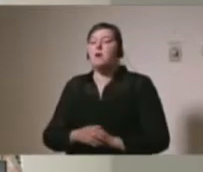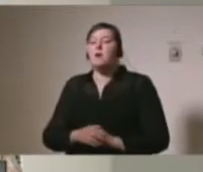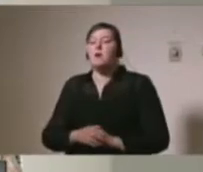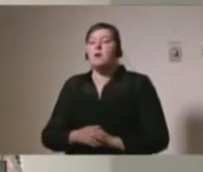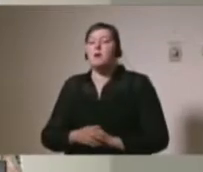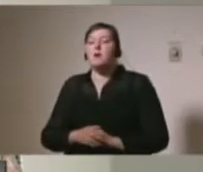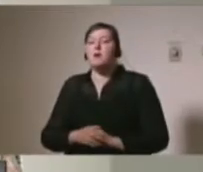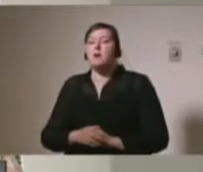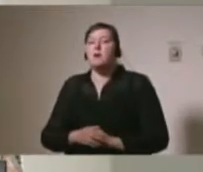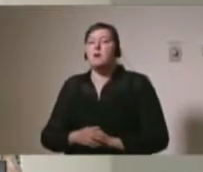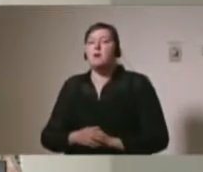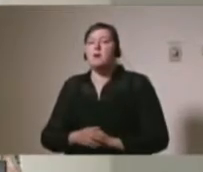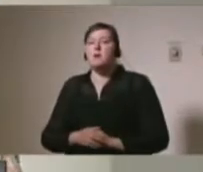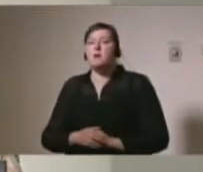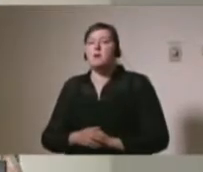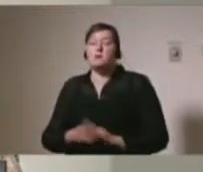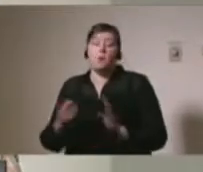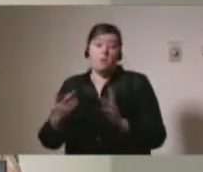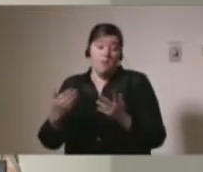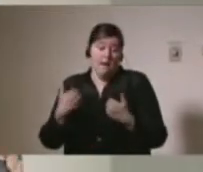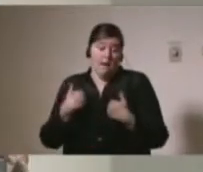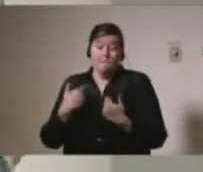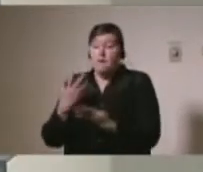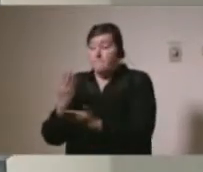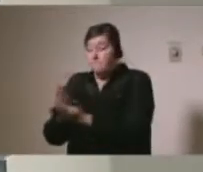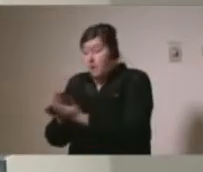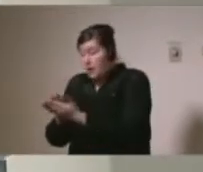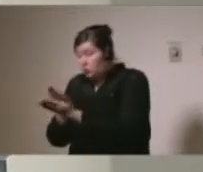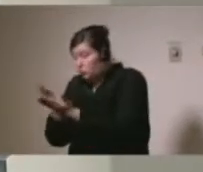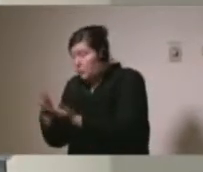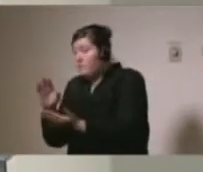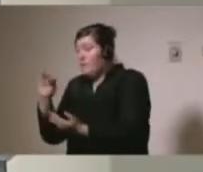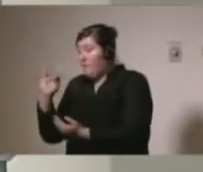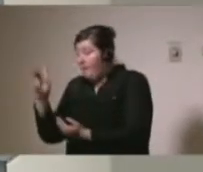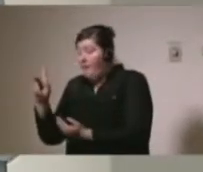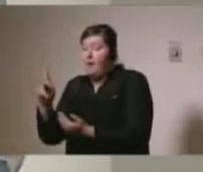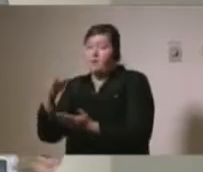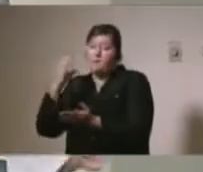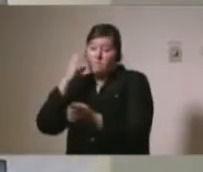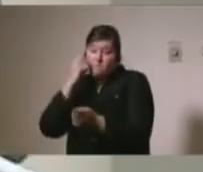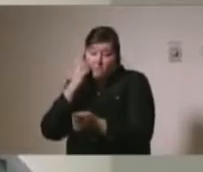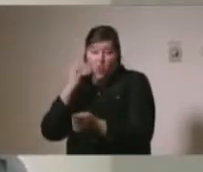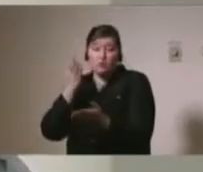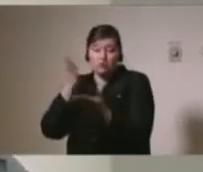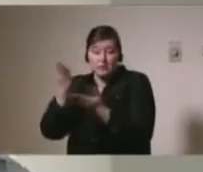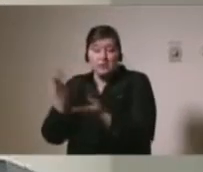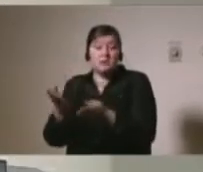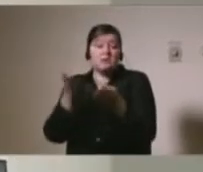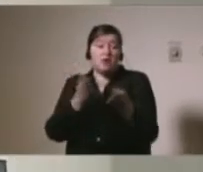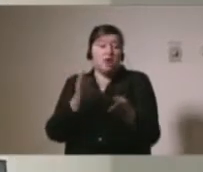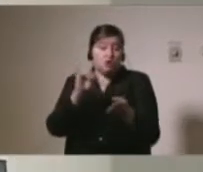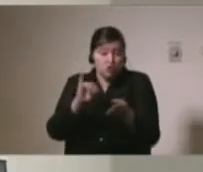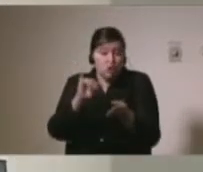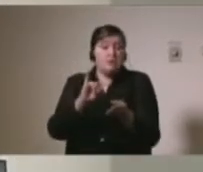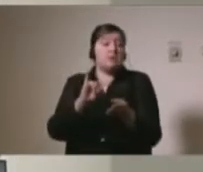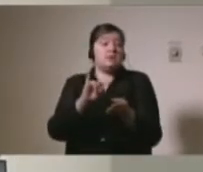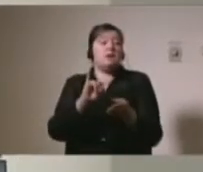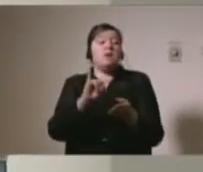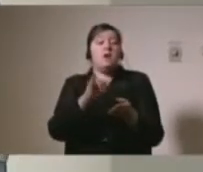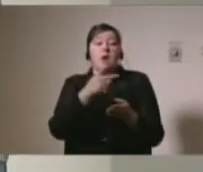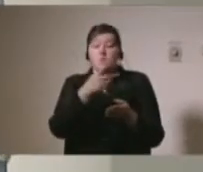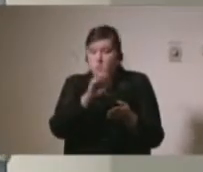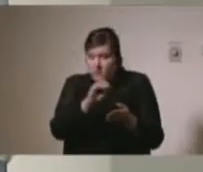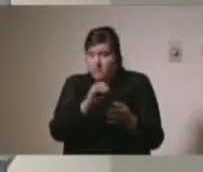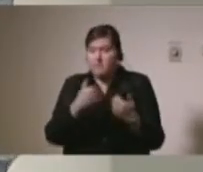sales, for example, financial services, banking services, telephone services, and insurance.